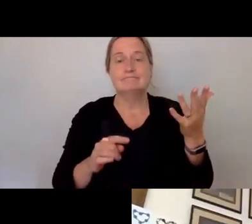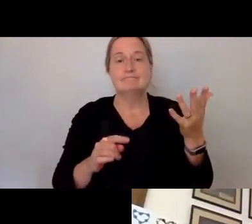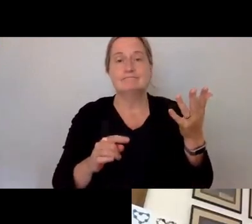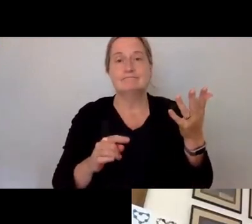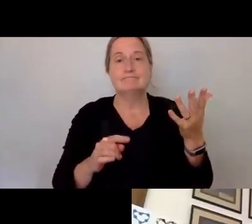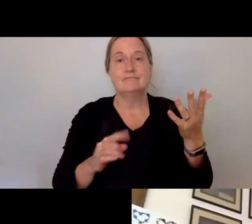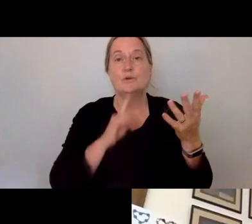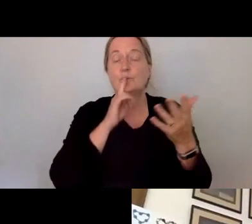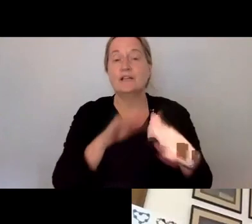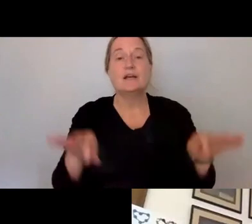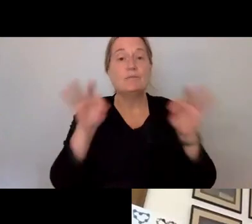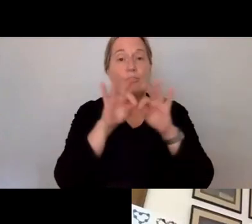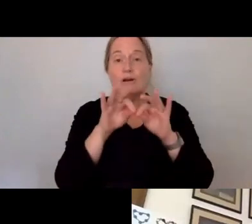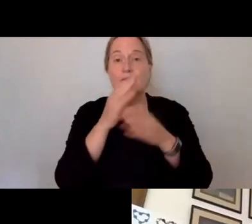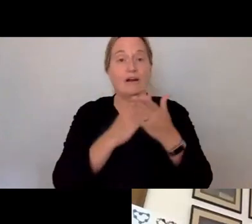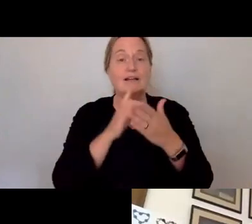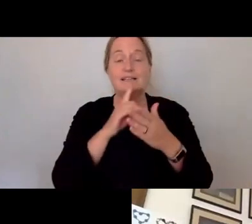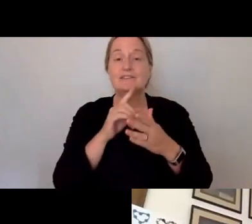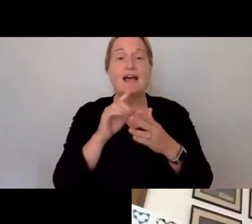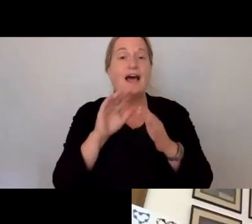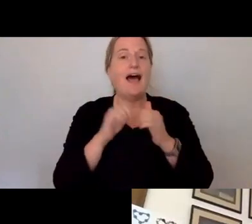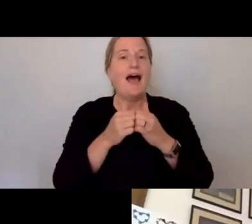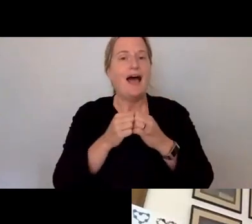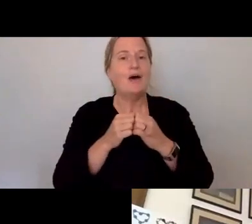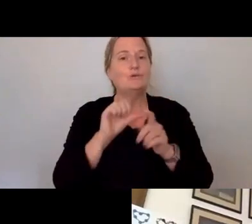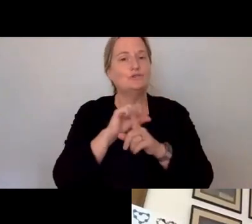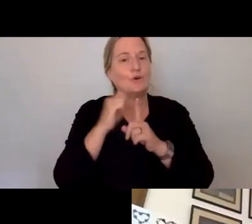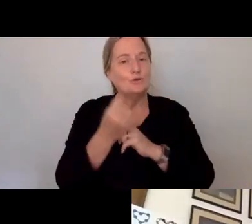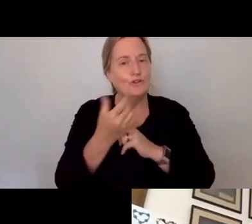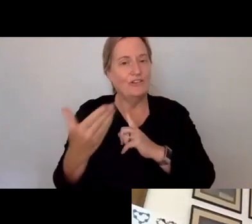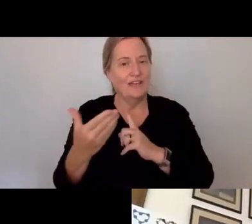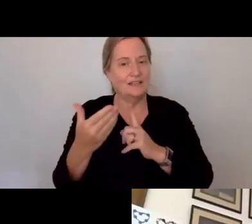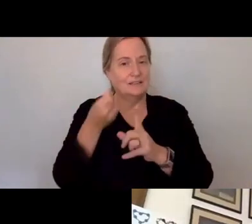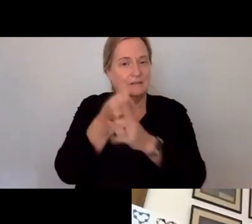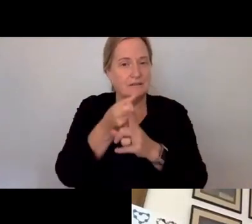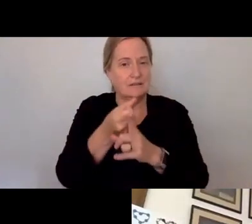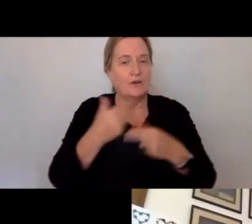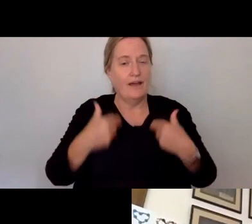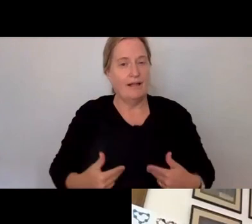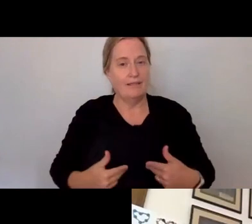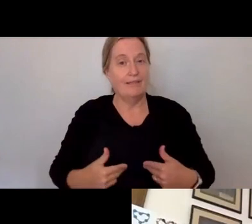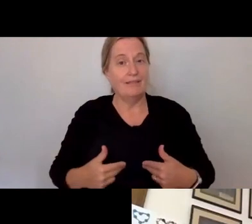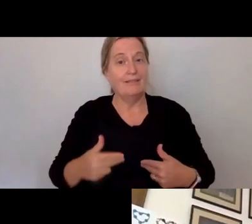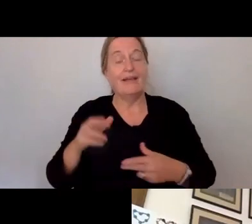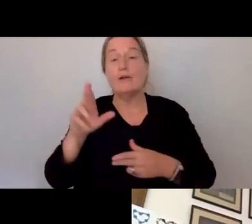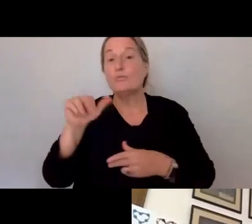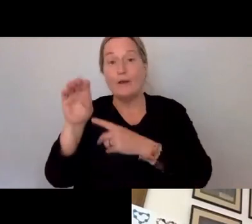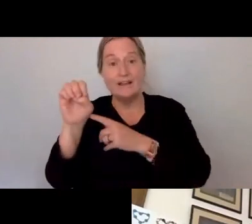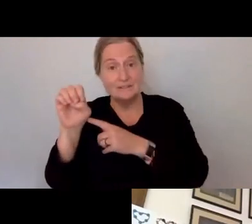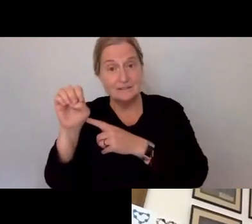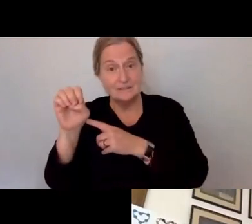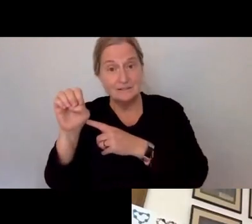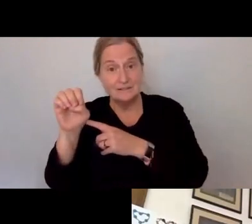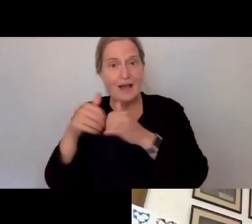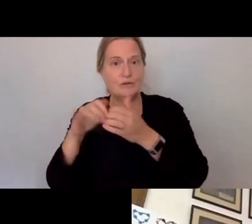the social determinants of health. And conversations around the obvious, such as race